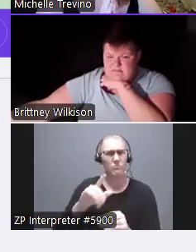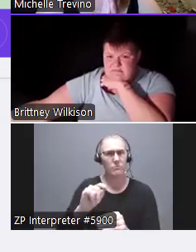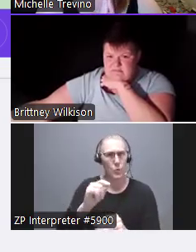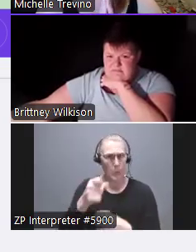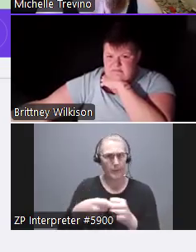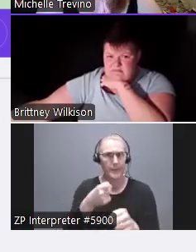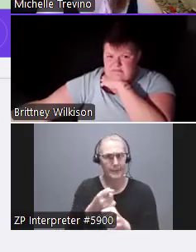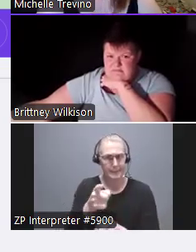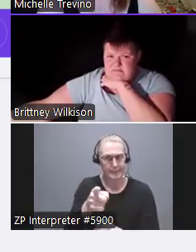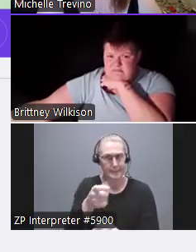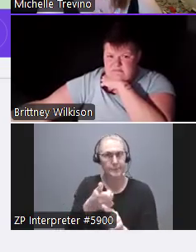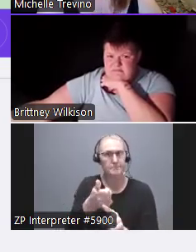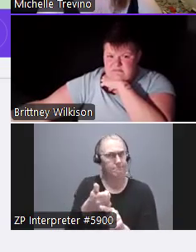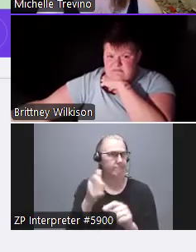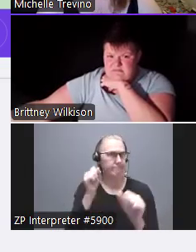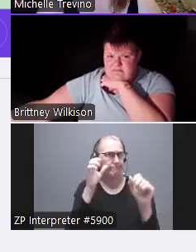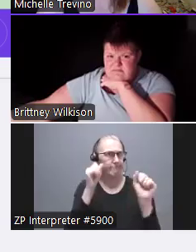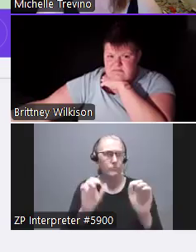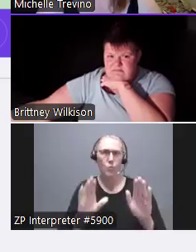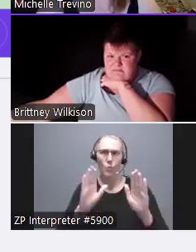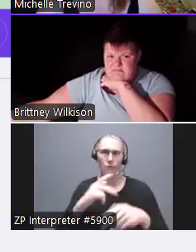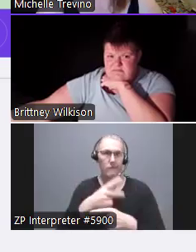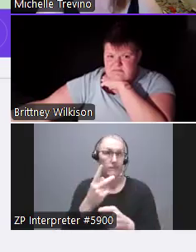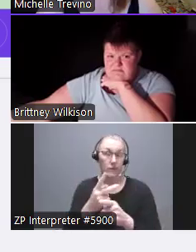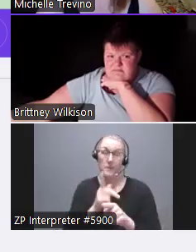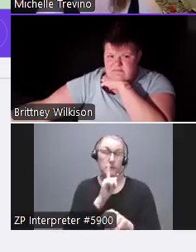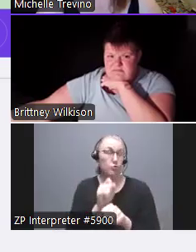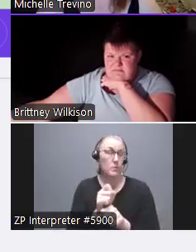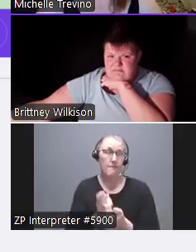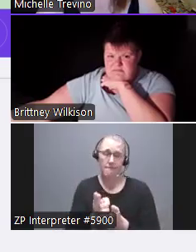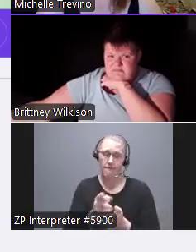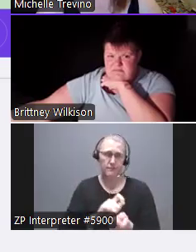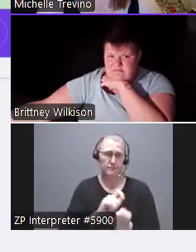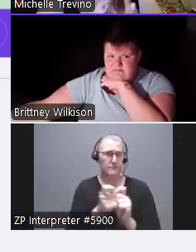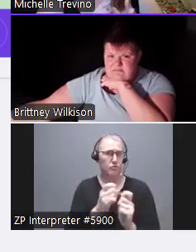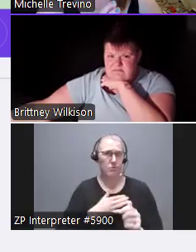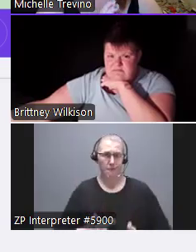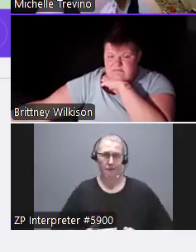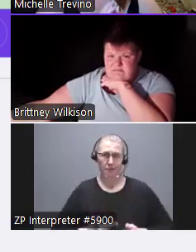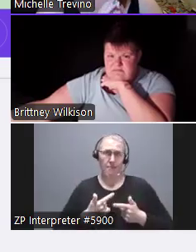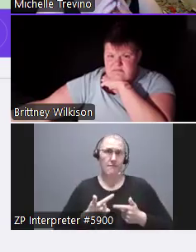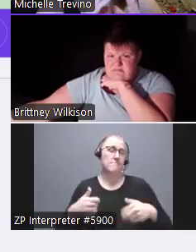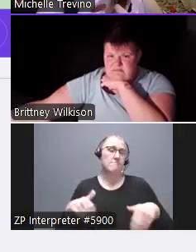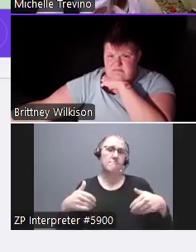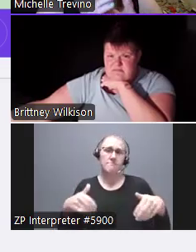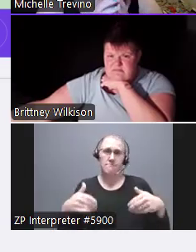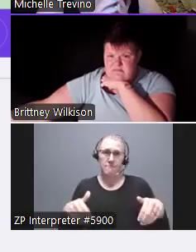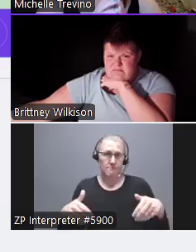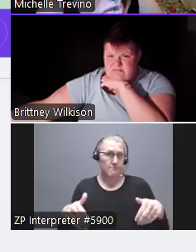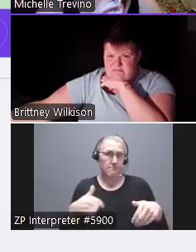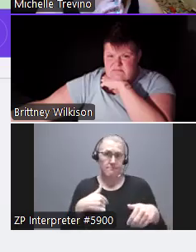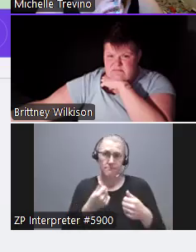an amazing product that has honestly changed my life. Um, and so I'm going to try to give you